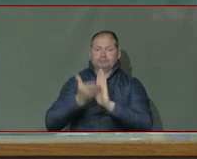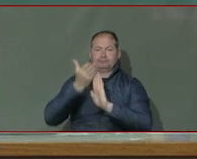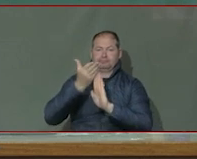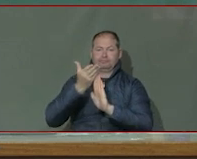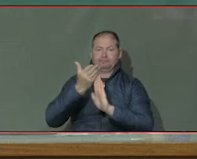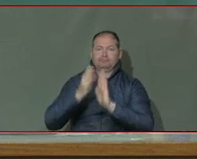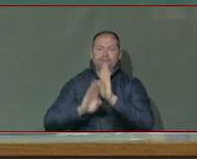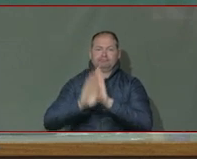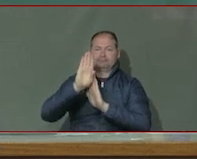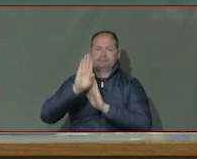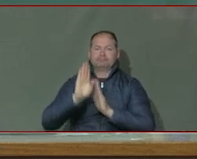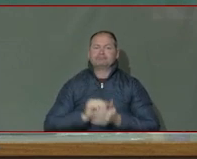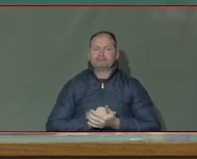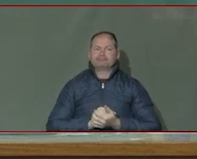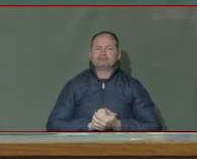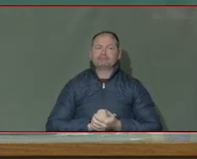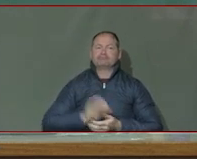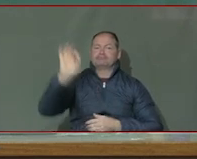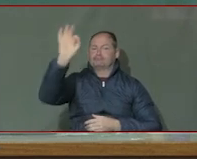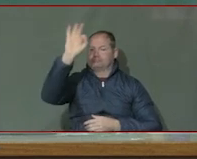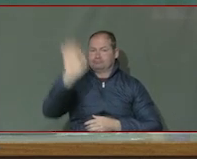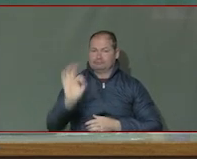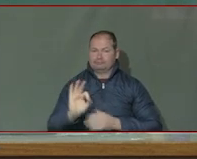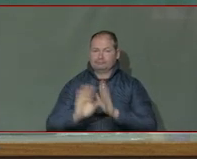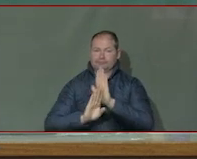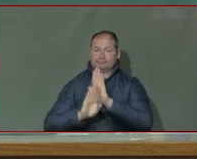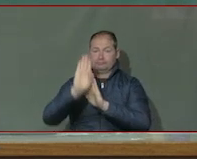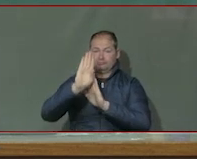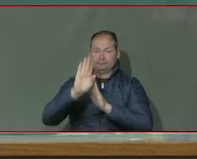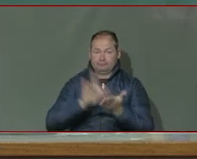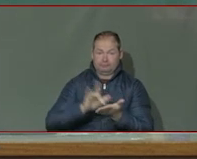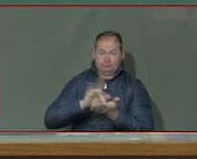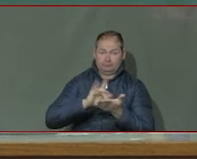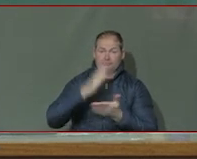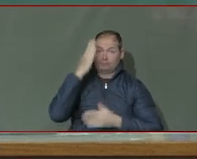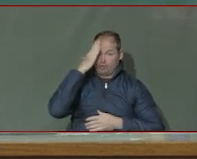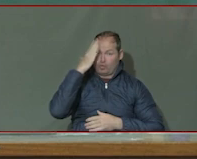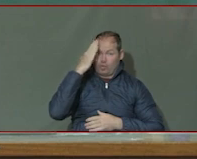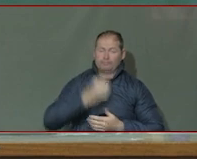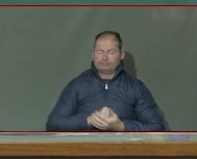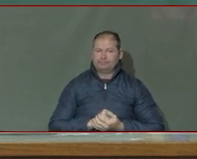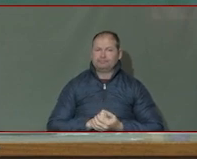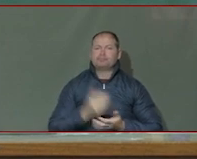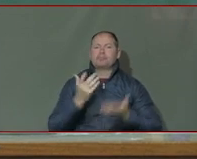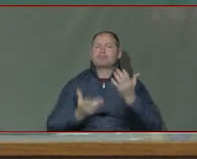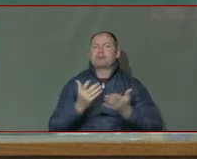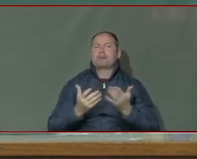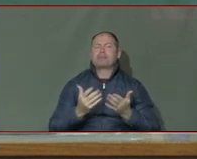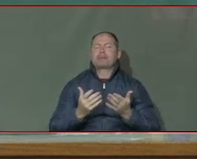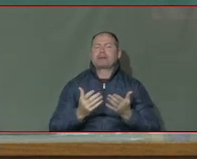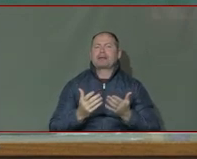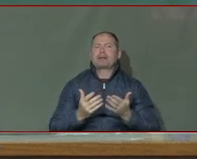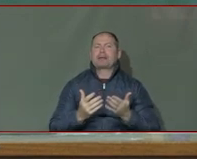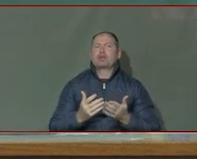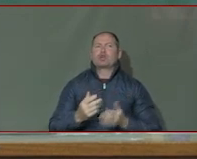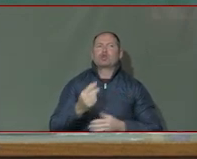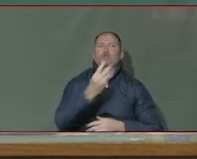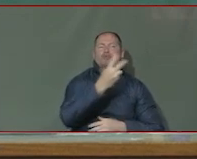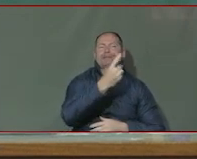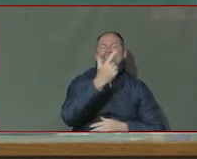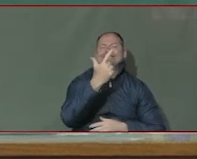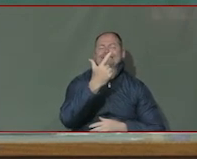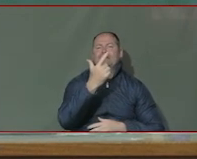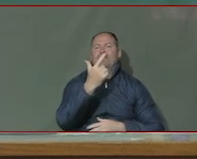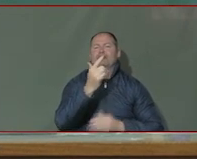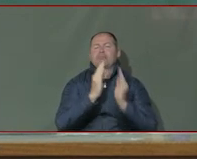know how to calculate the percentage of something. If you score, let's say, 27 out of 30 for the